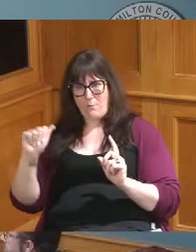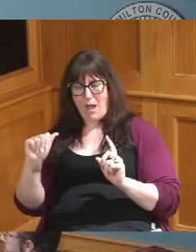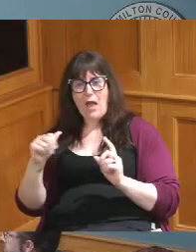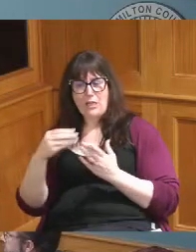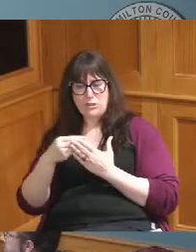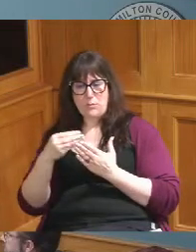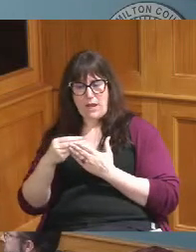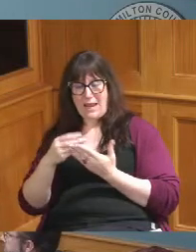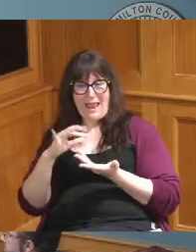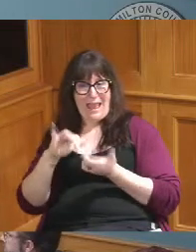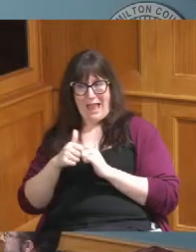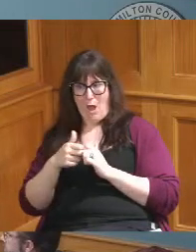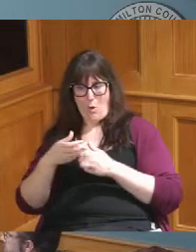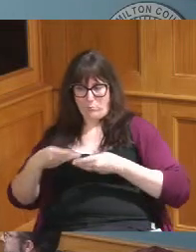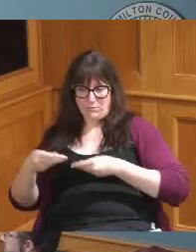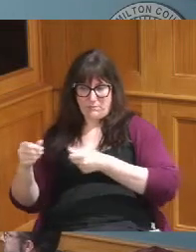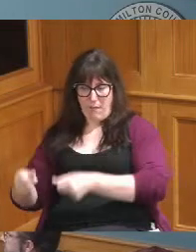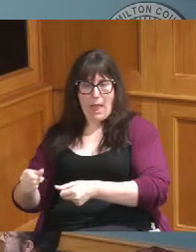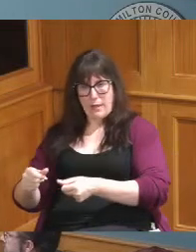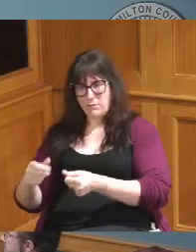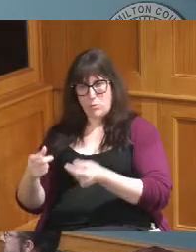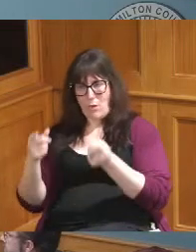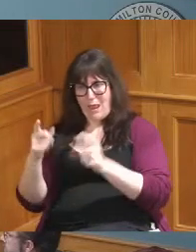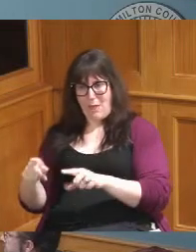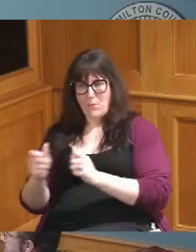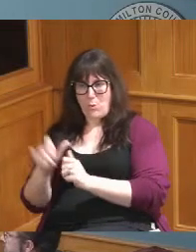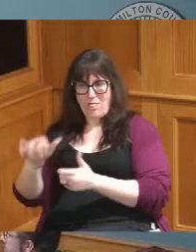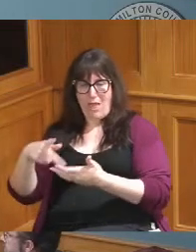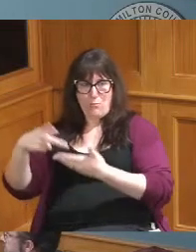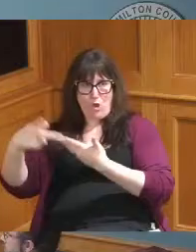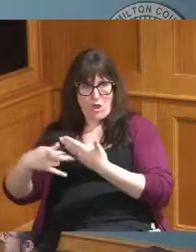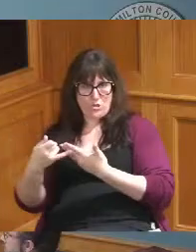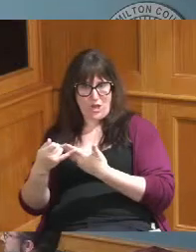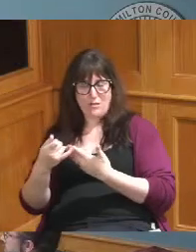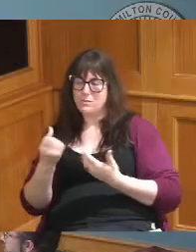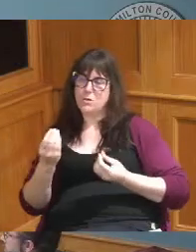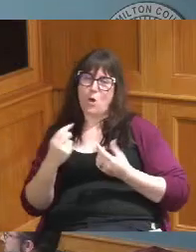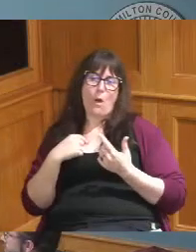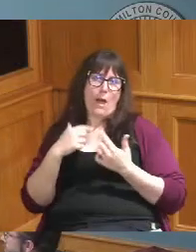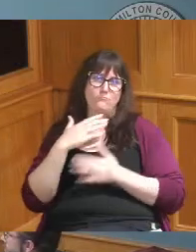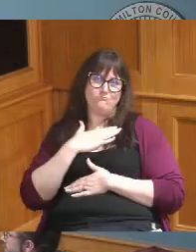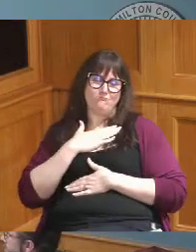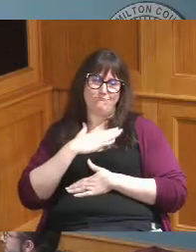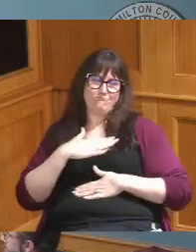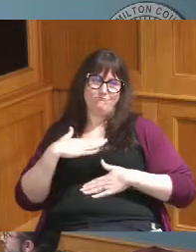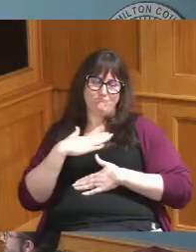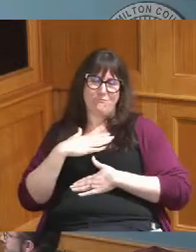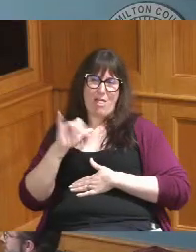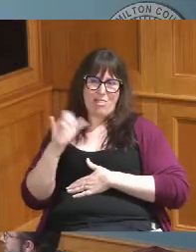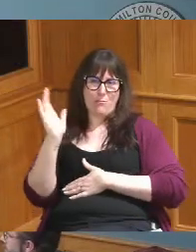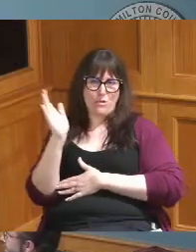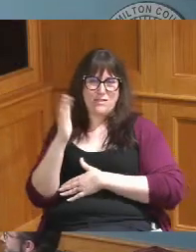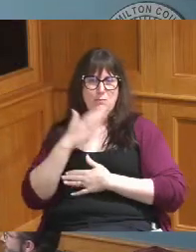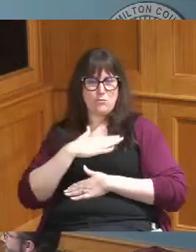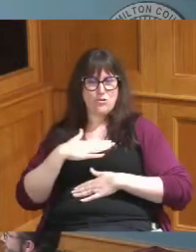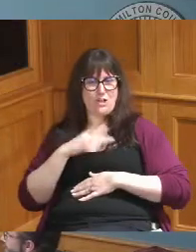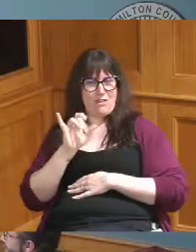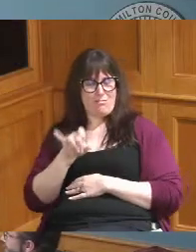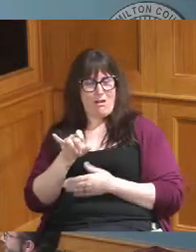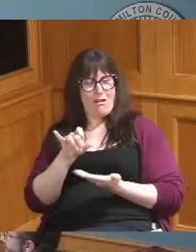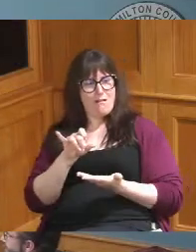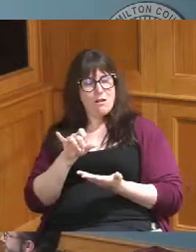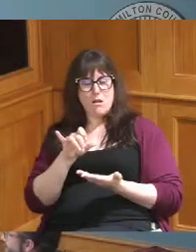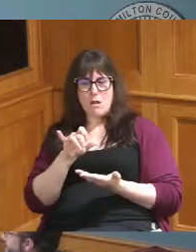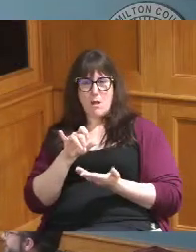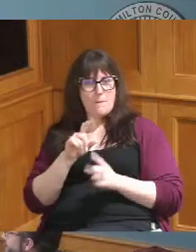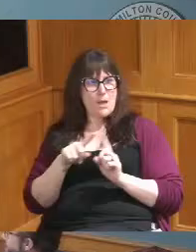being utilized in the community. So it's very good to have the presentation. Appreciate that. And it strikes me that